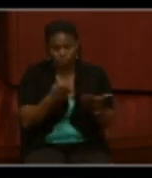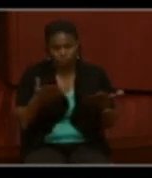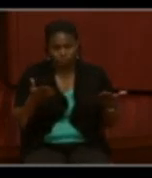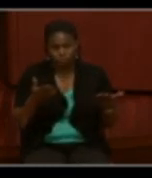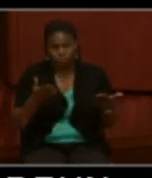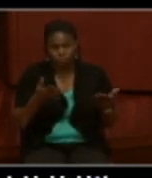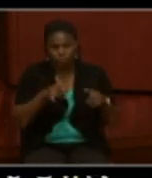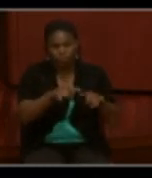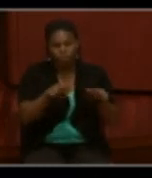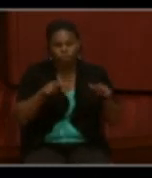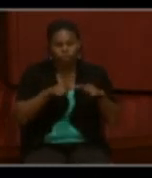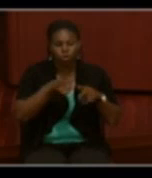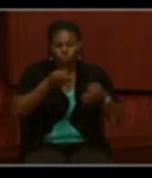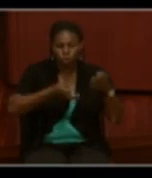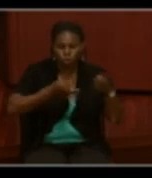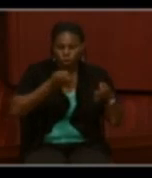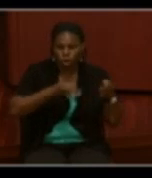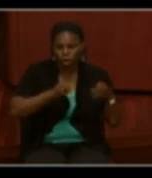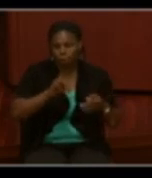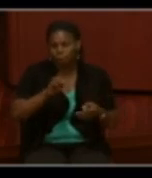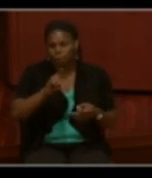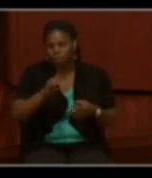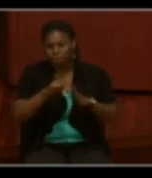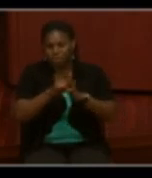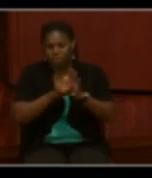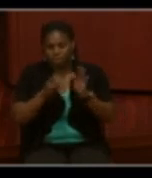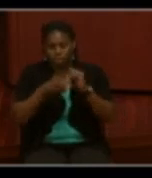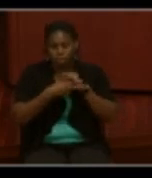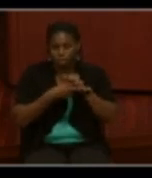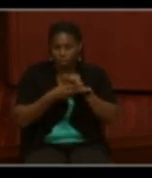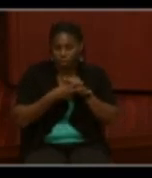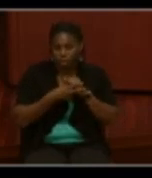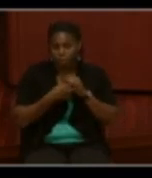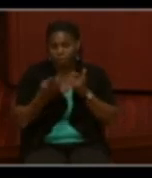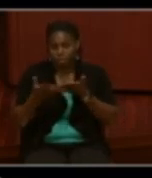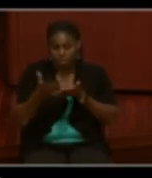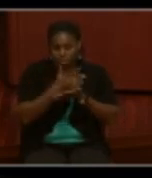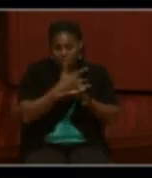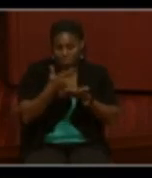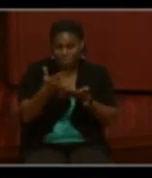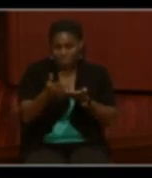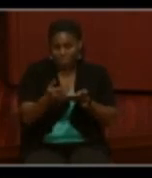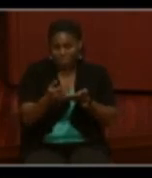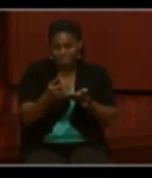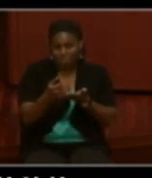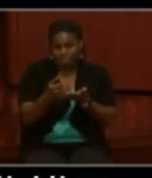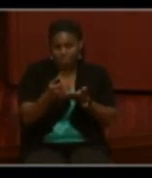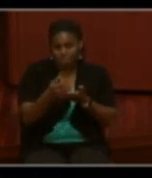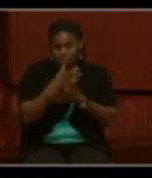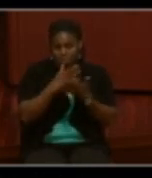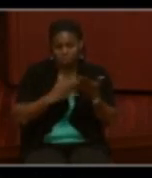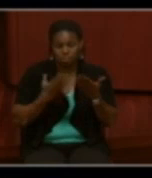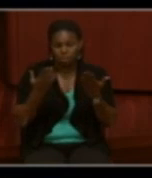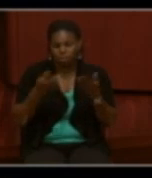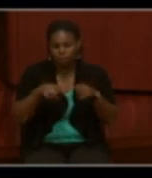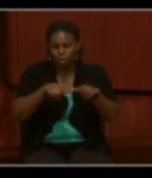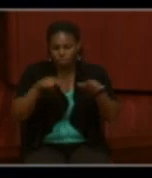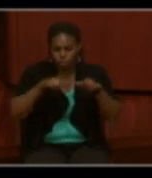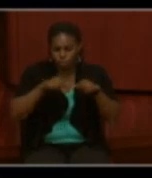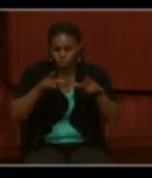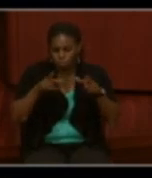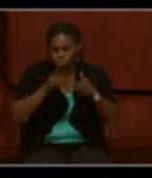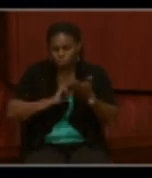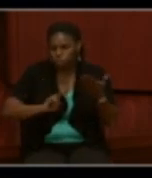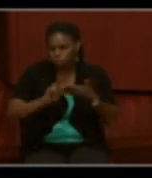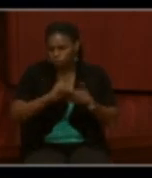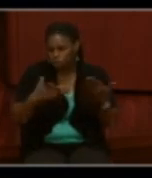in the local court, whether they're at the Maryland State Archives, whether they've been collected by some of the local universities and so forth. But that's